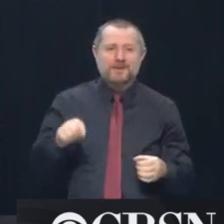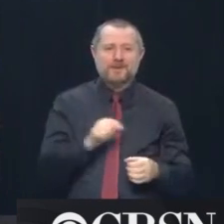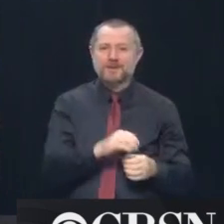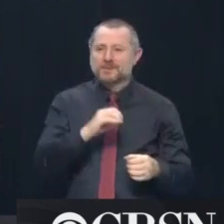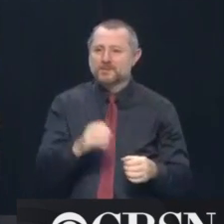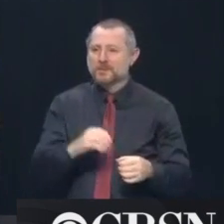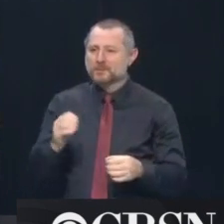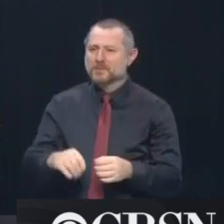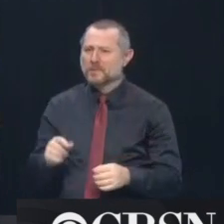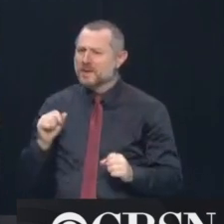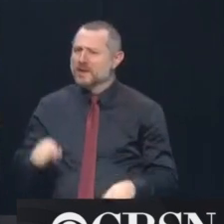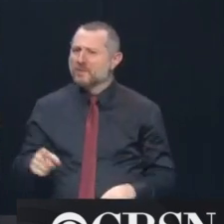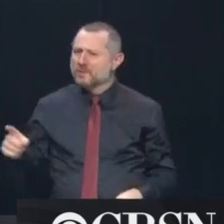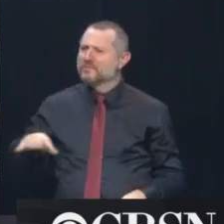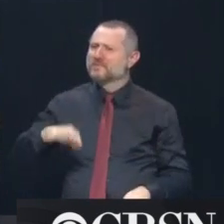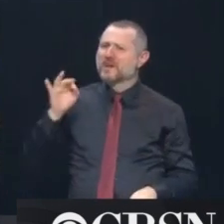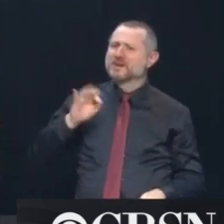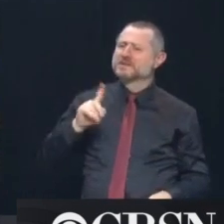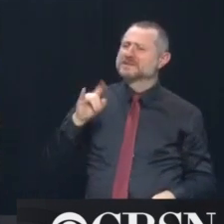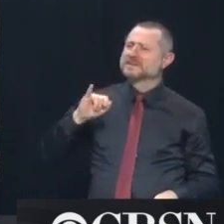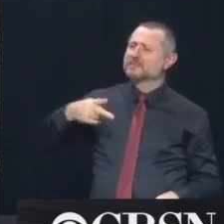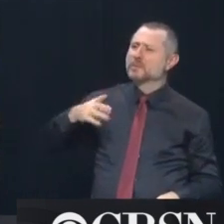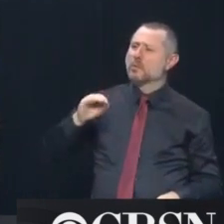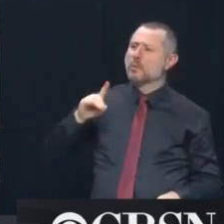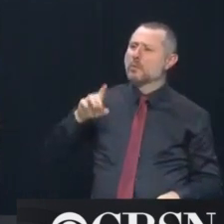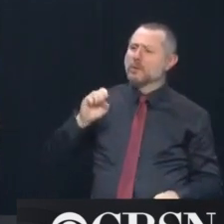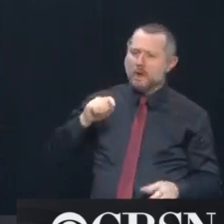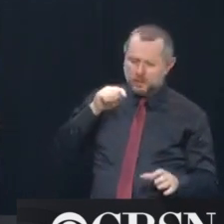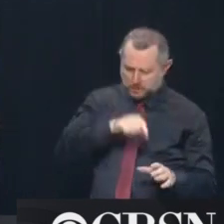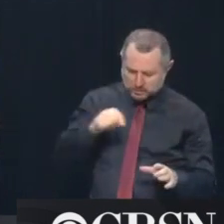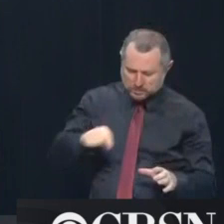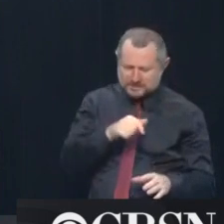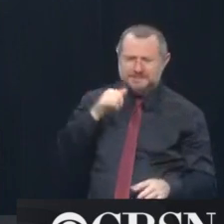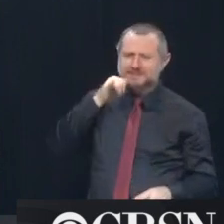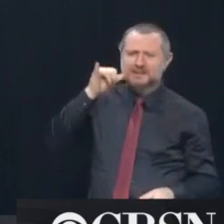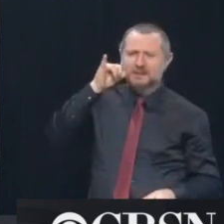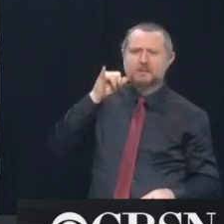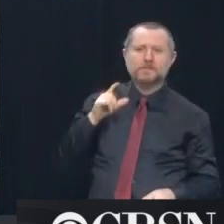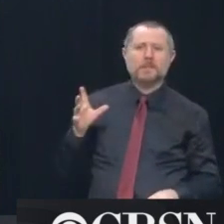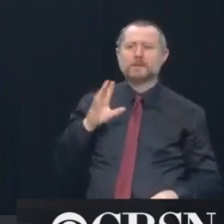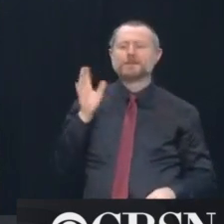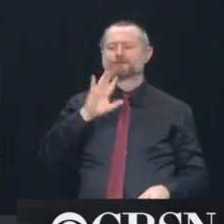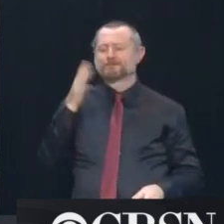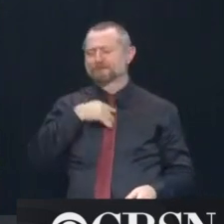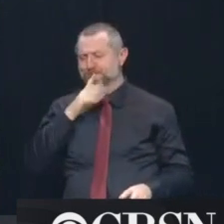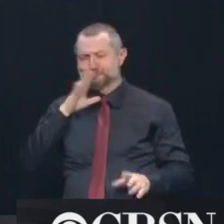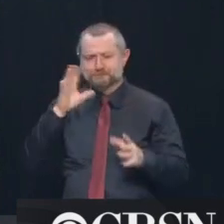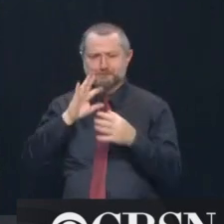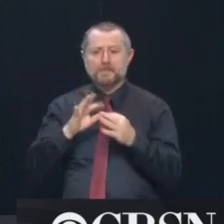find the zip code slide from yesterday. Not the zip code, the neighborhood slide.